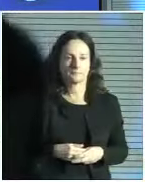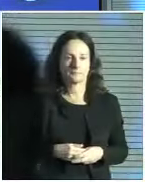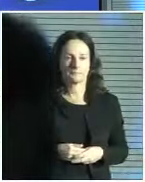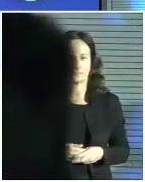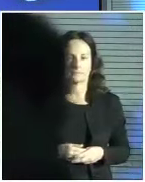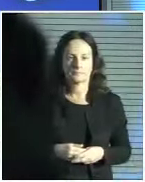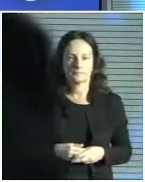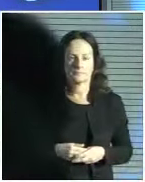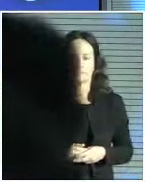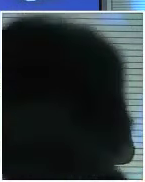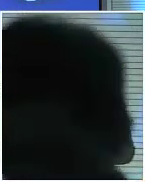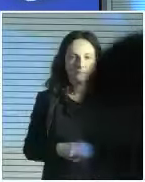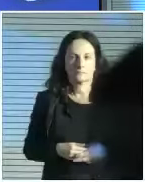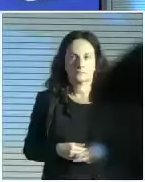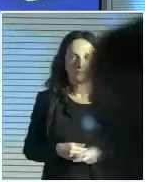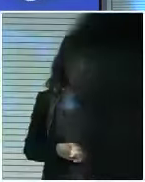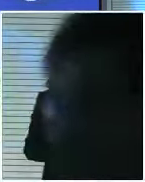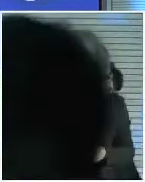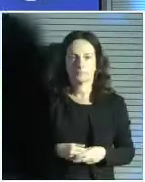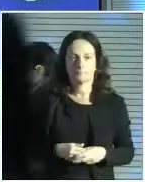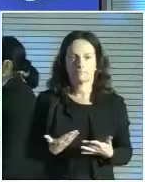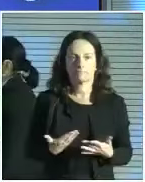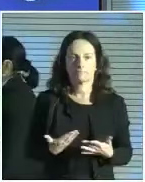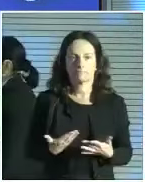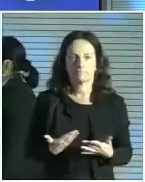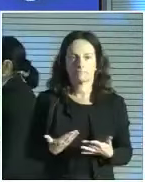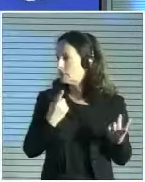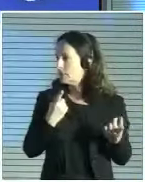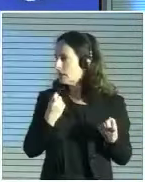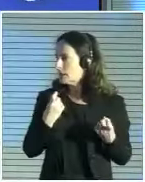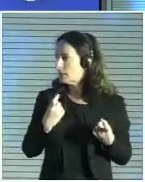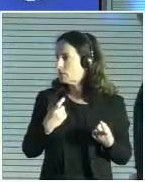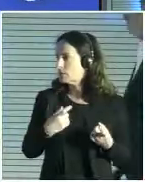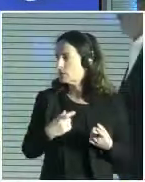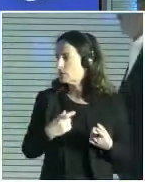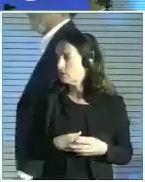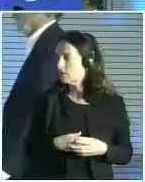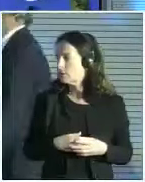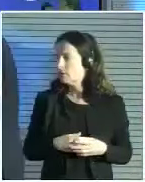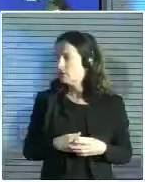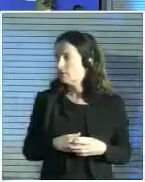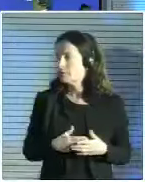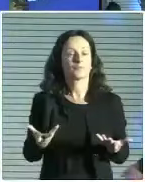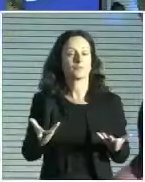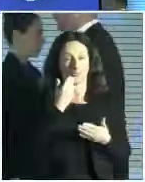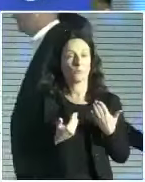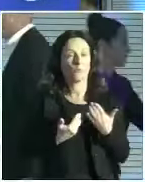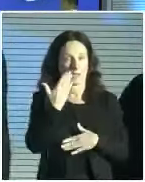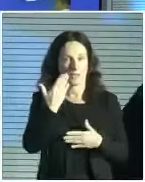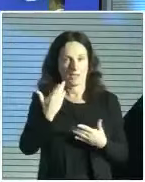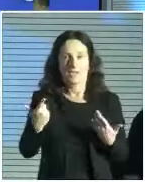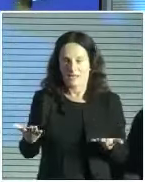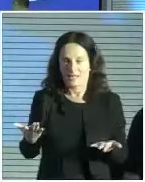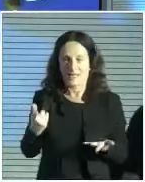¿Necesitamos otra? Hello, good morning. ¿Cómo estás? Nice to see you again. Muy bien. Muchas gracias. And All yours. as you see,